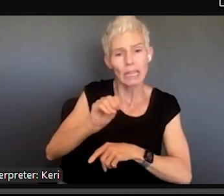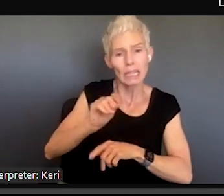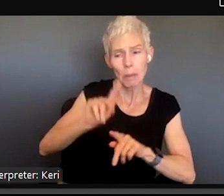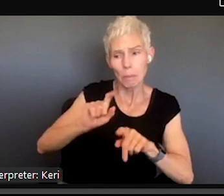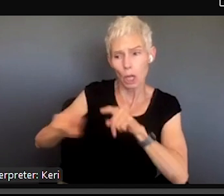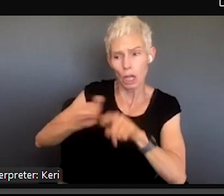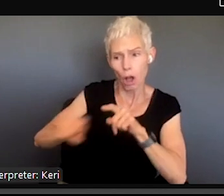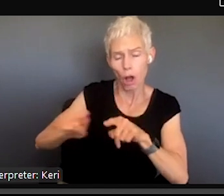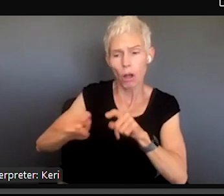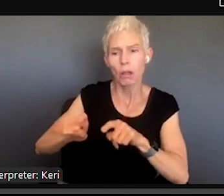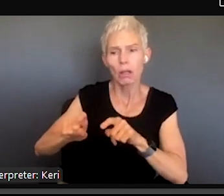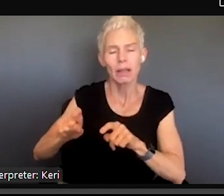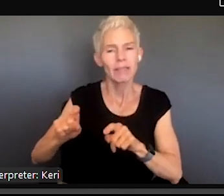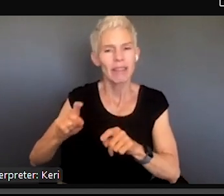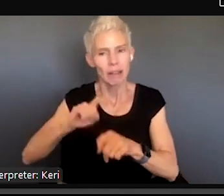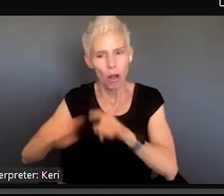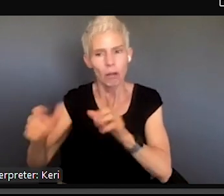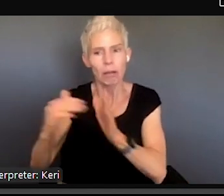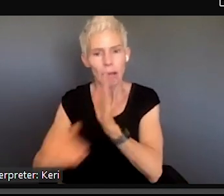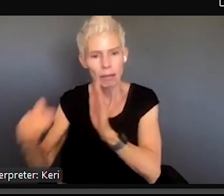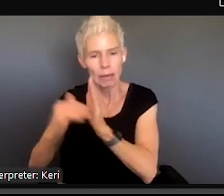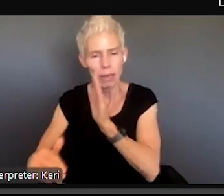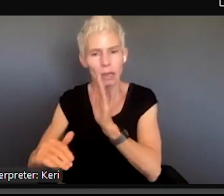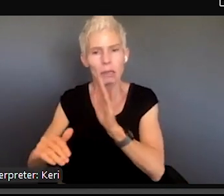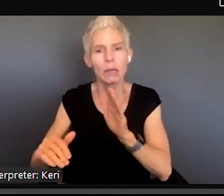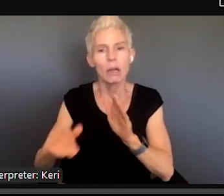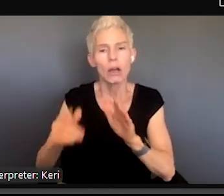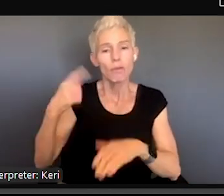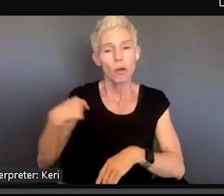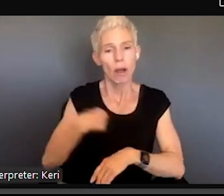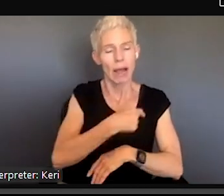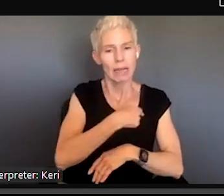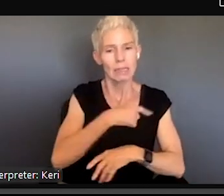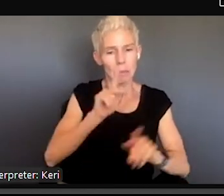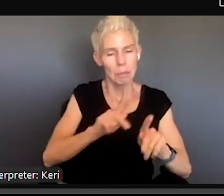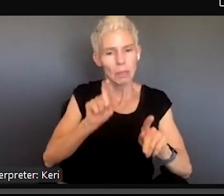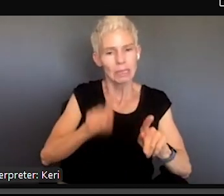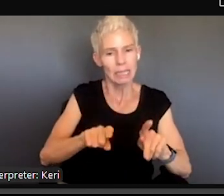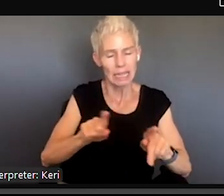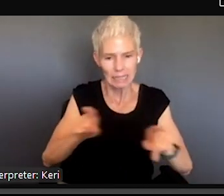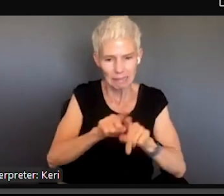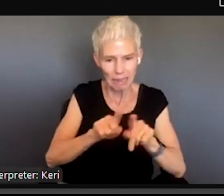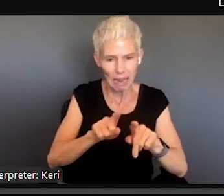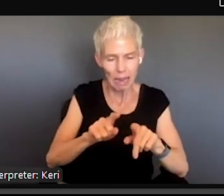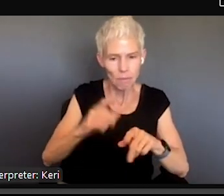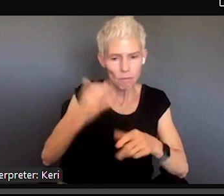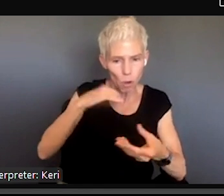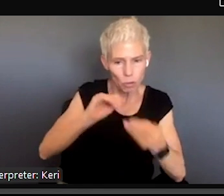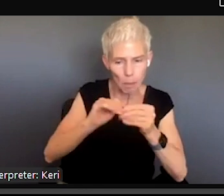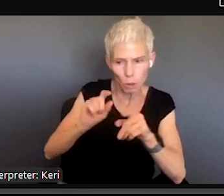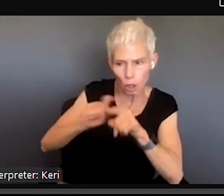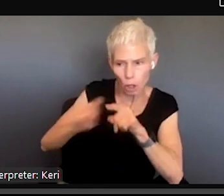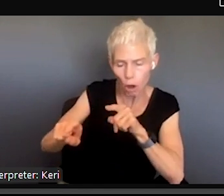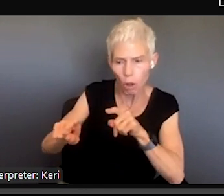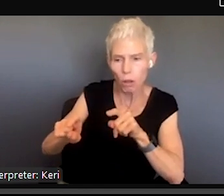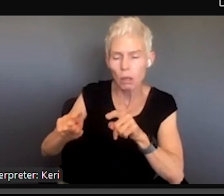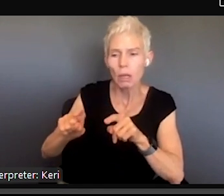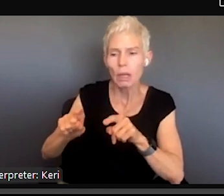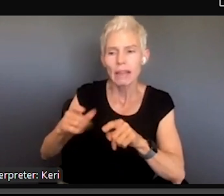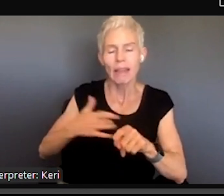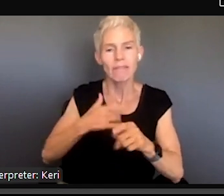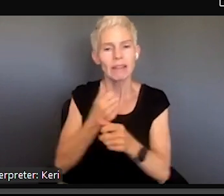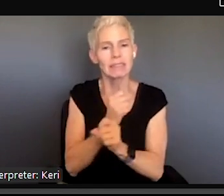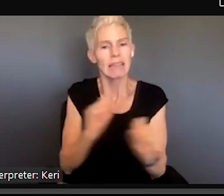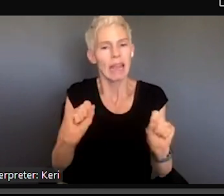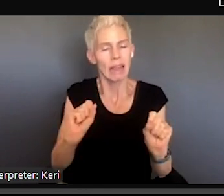again, you may notice the same thing in your state, but to us that said, people need a consistent place to call where they feel safe, anonymous if necessary. They feel like